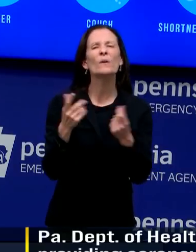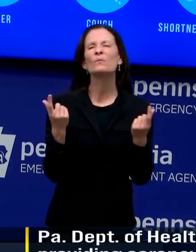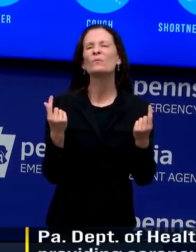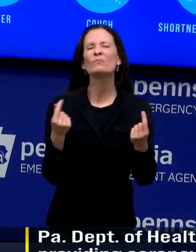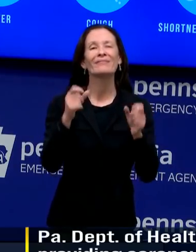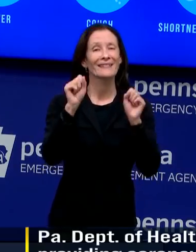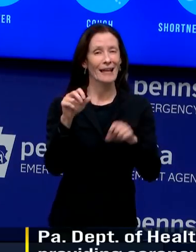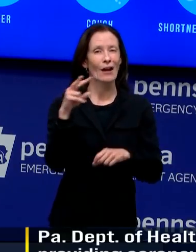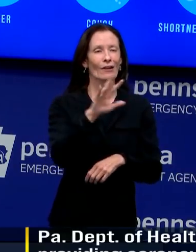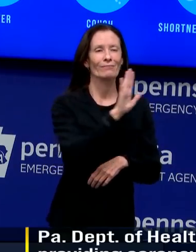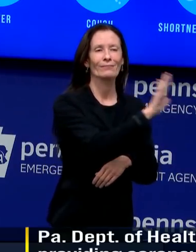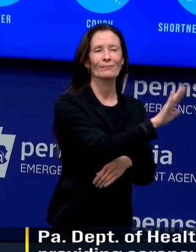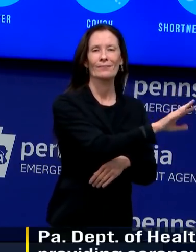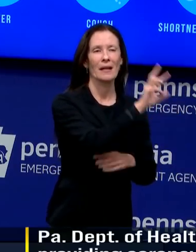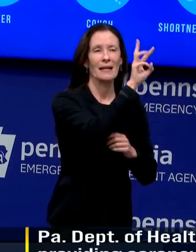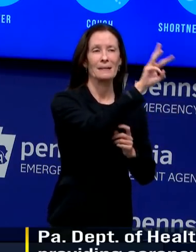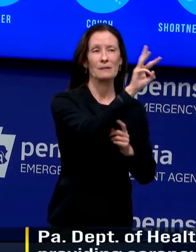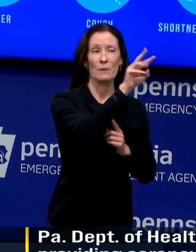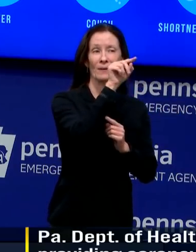at